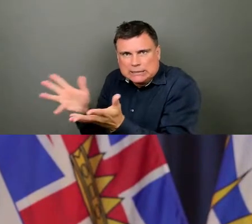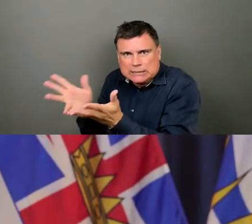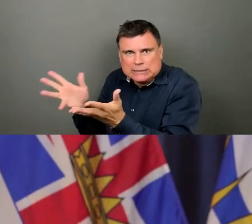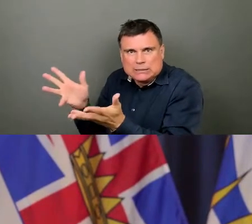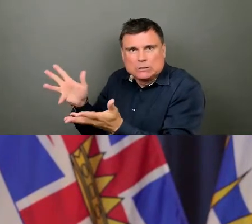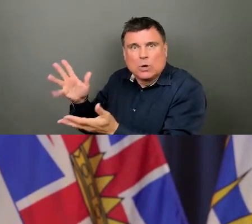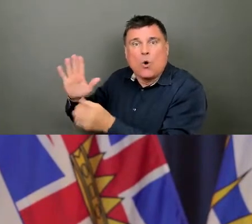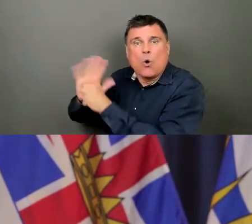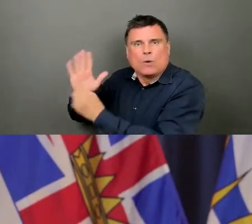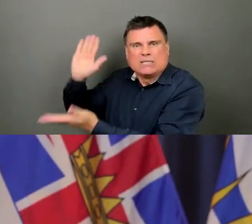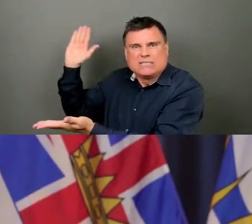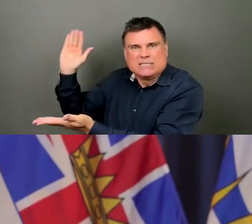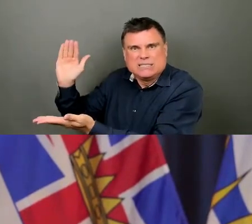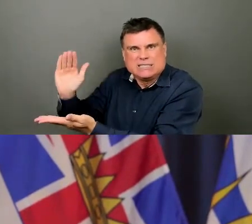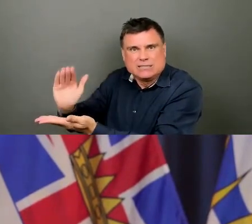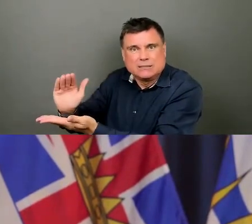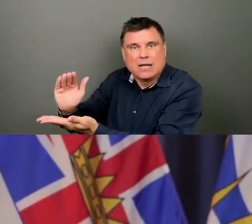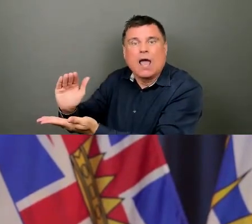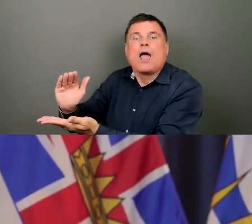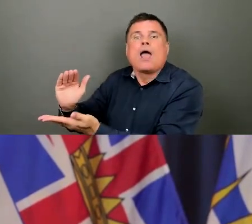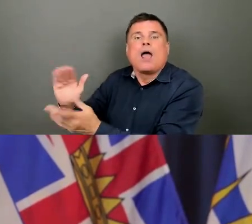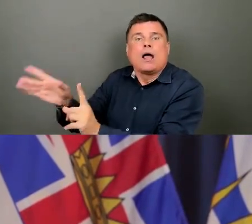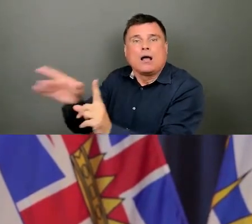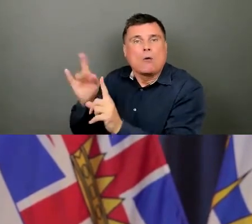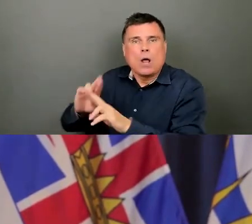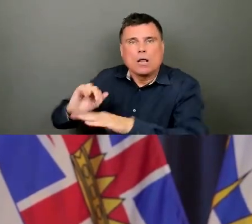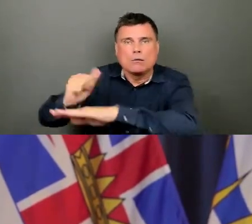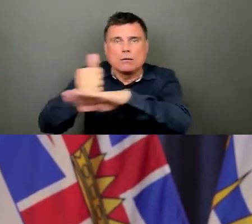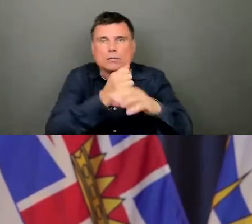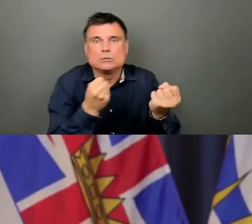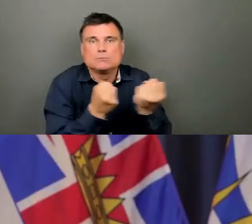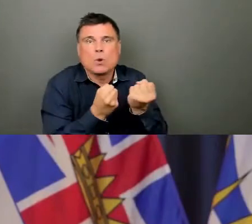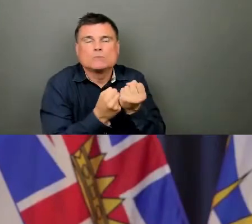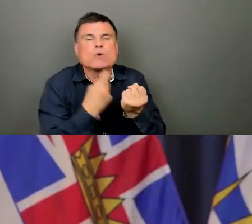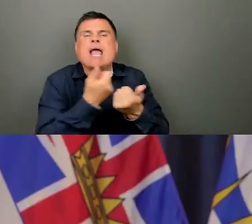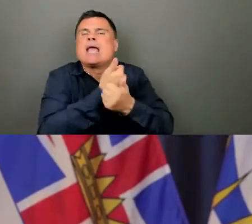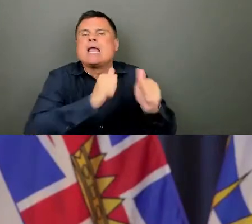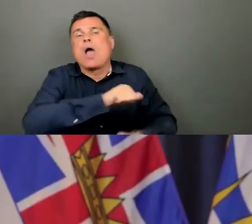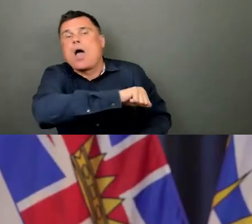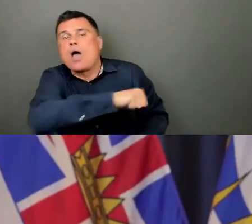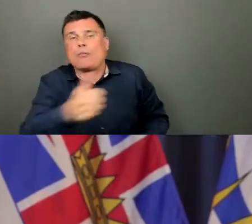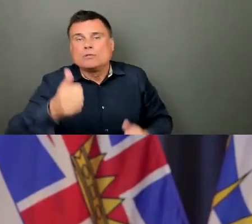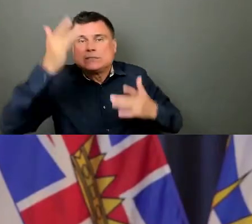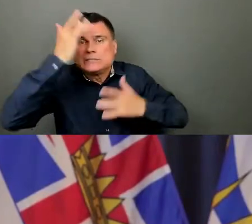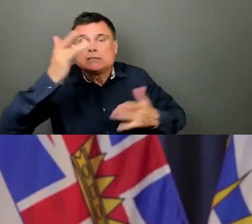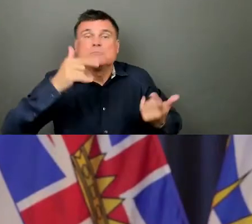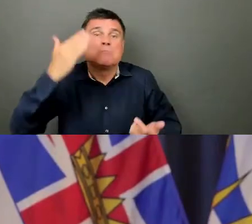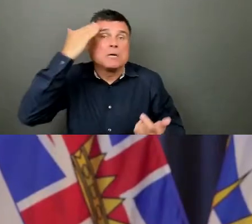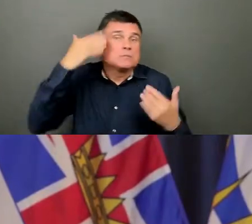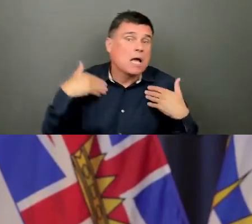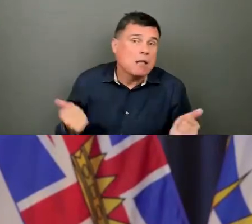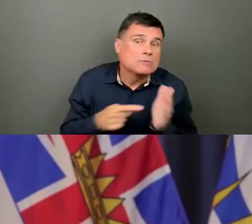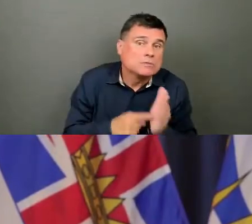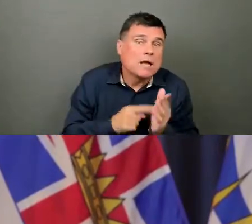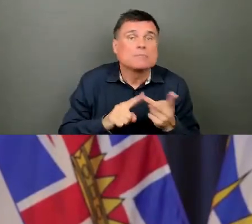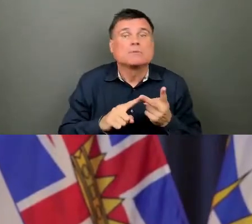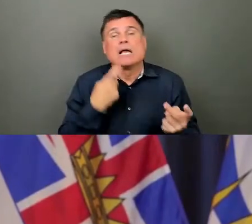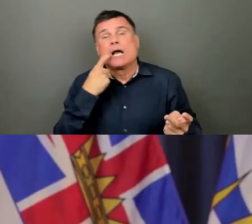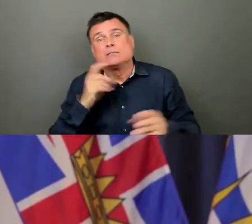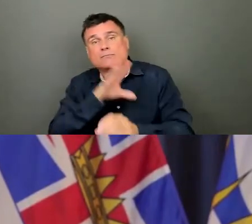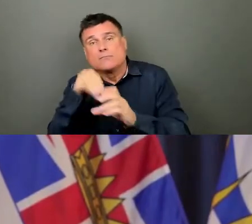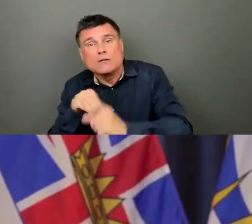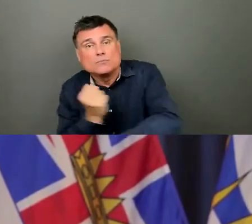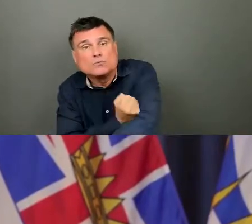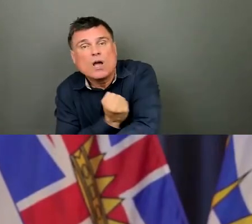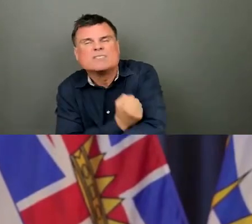including mental health and addictions services, but as well all of our hospital and other services. So this is the